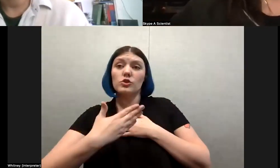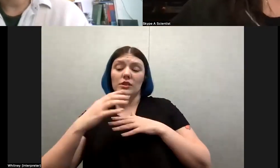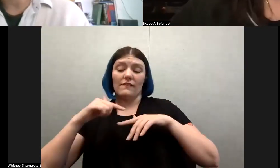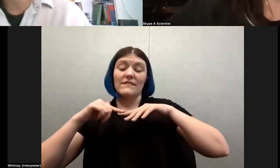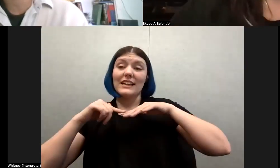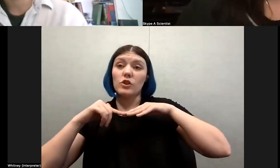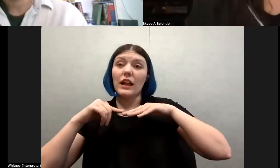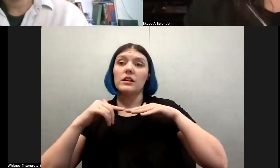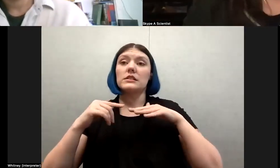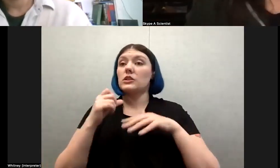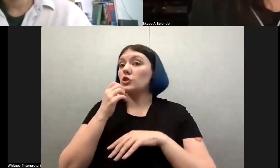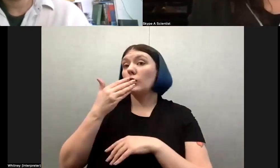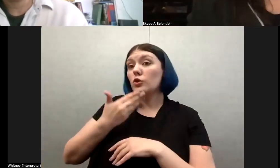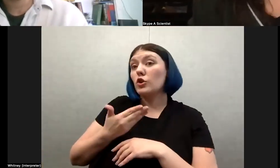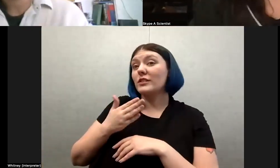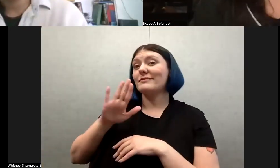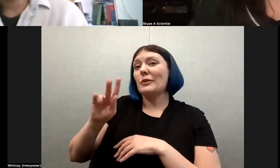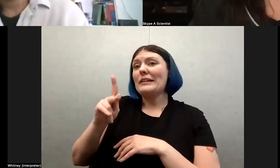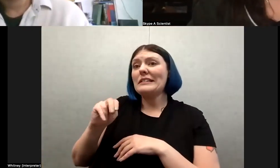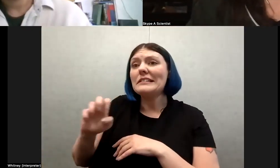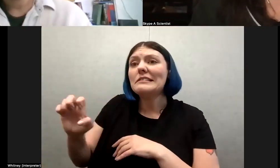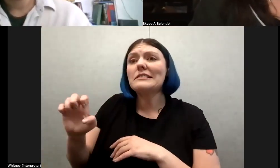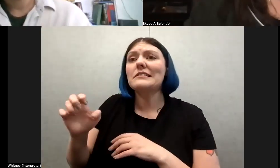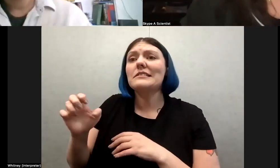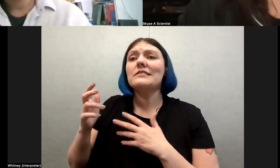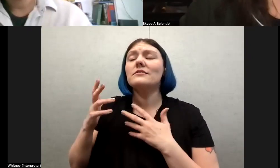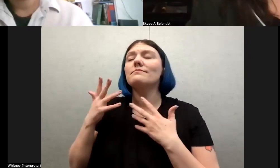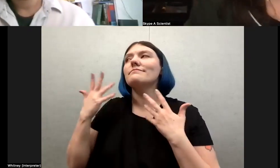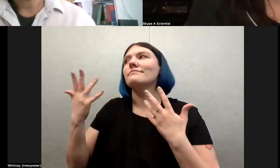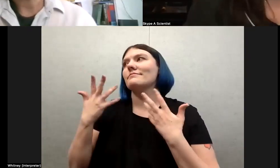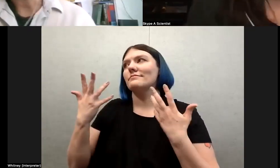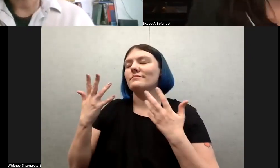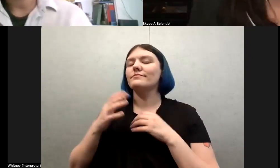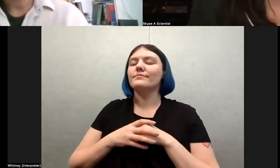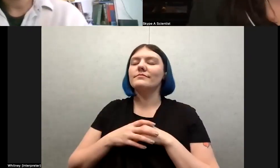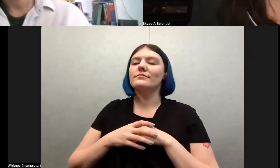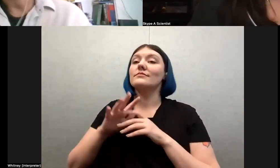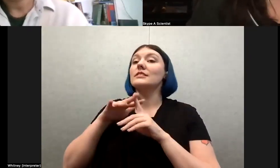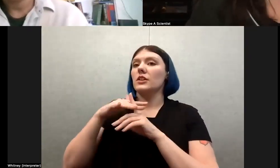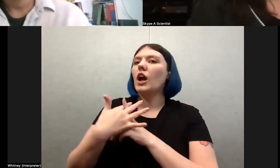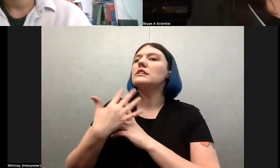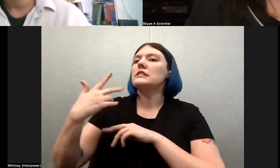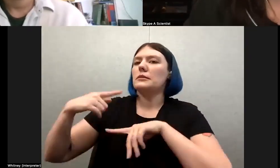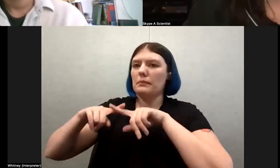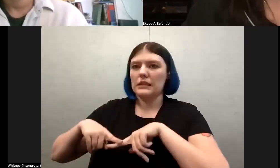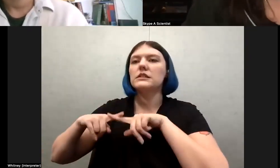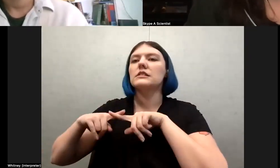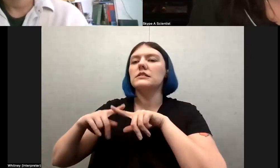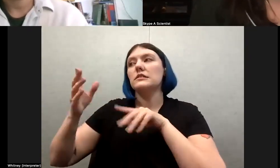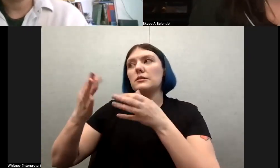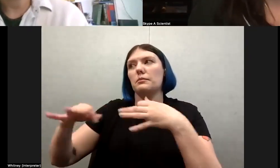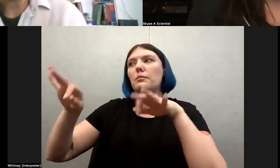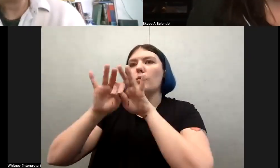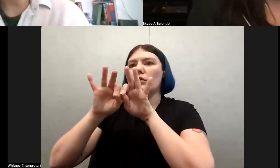isn't good on your knee, or, like it's like very, very, context dependence is an important concept to learn as early